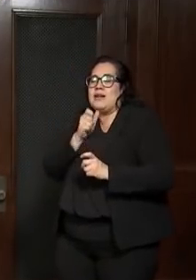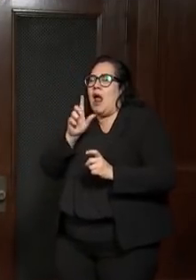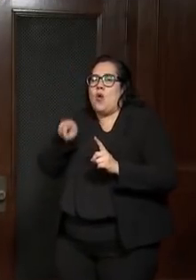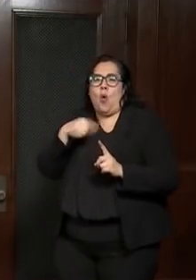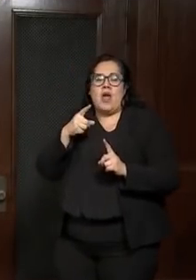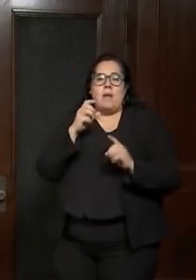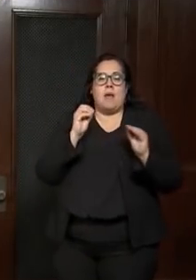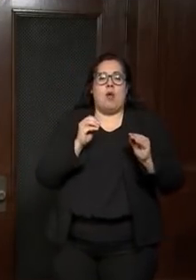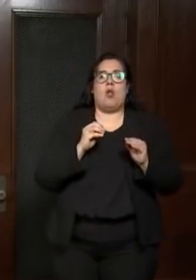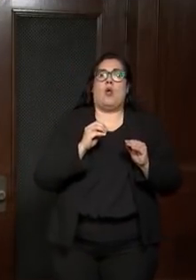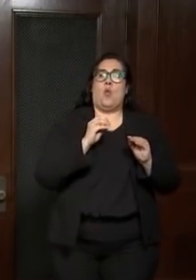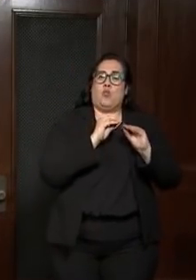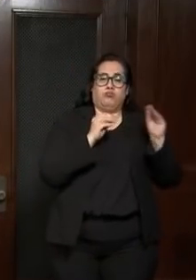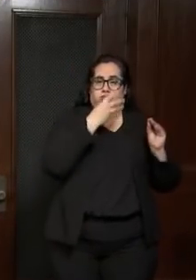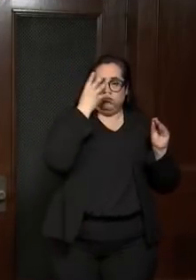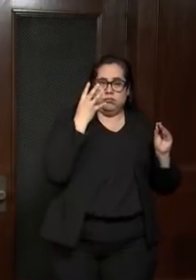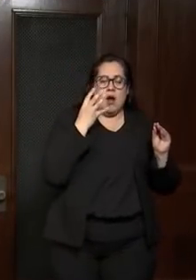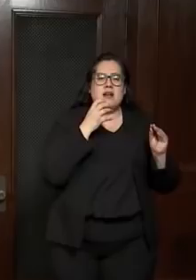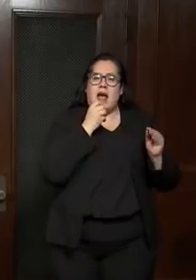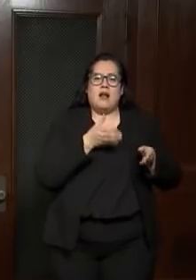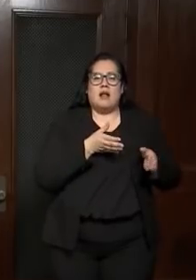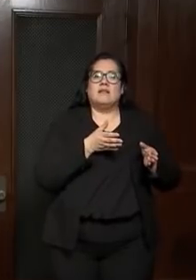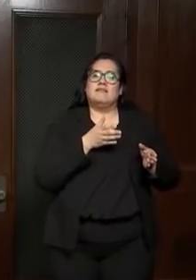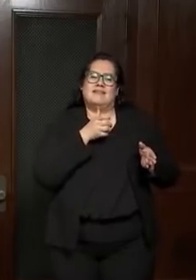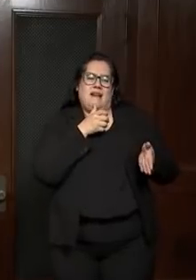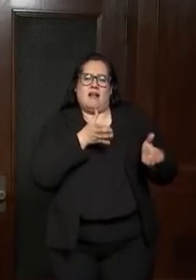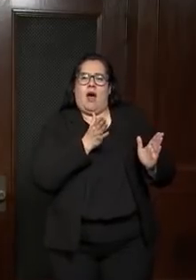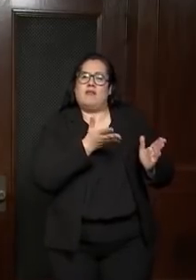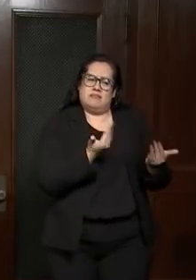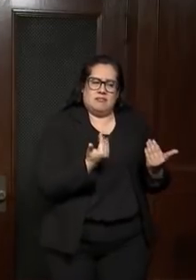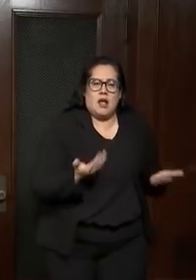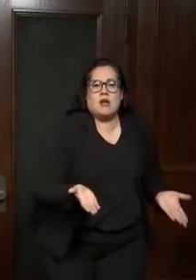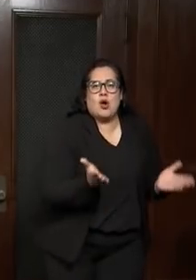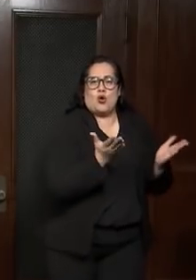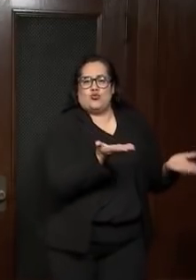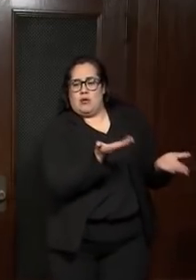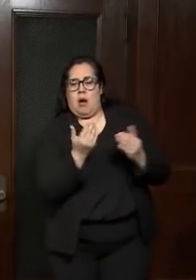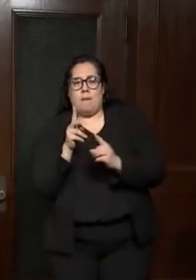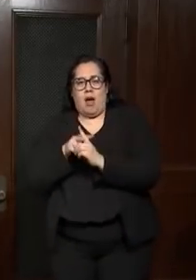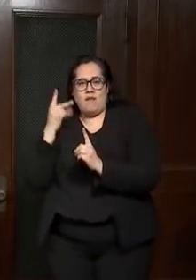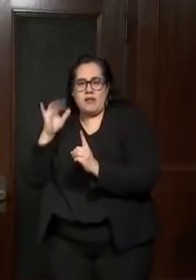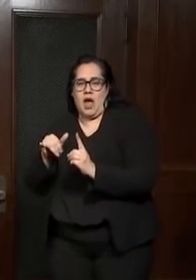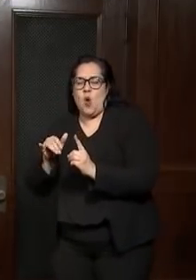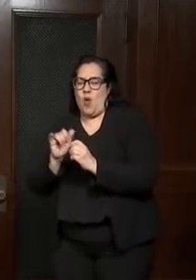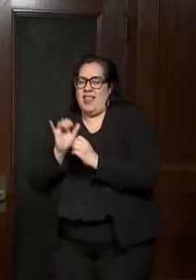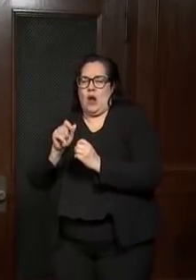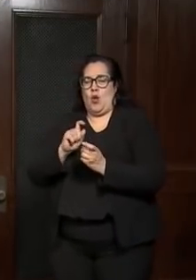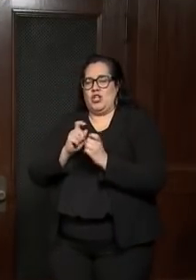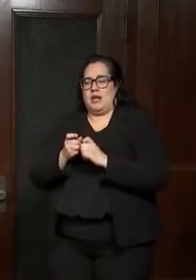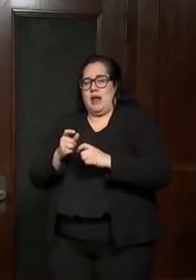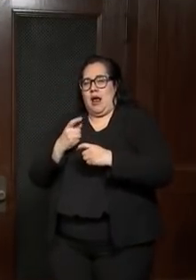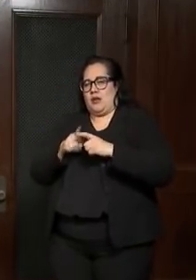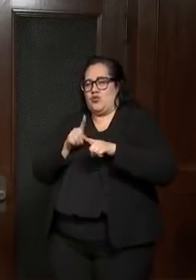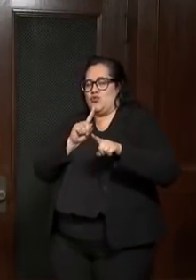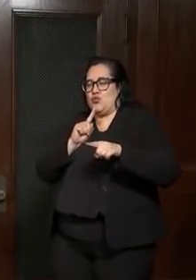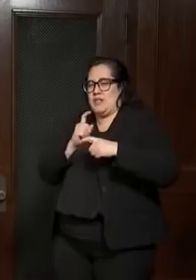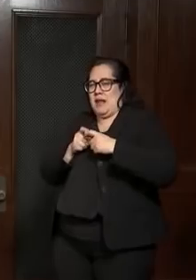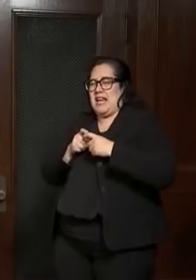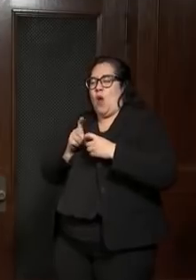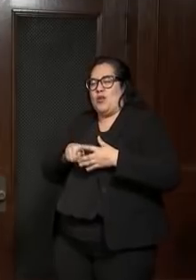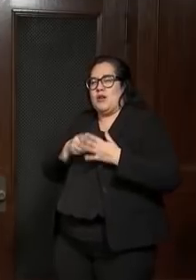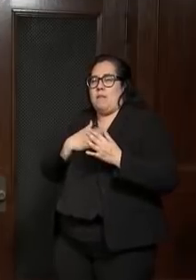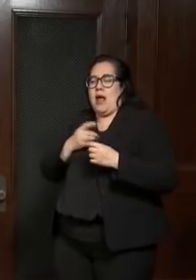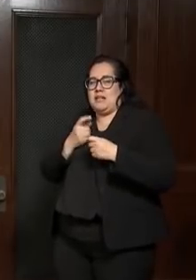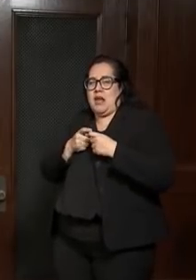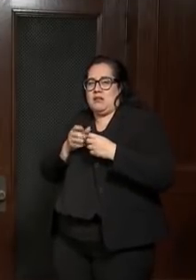not prohibited, they're encouraged to apply for that. So with that, I'll switch that answer into Spanish and say my Spanish